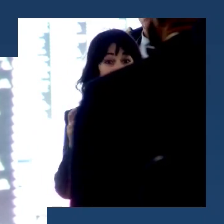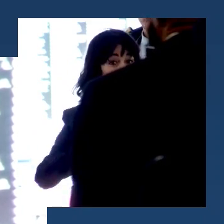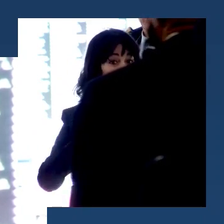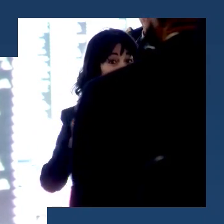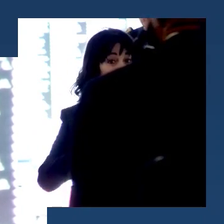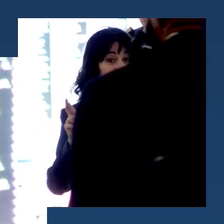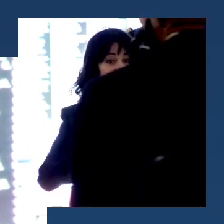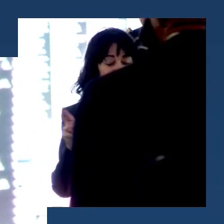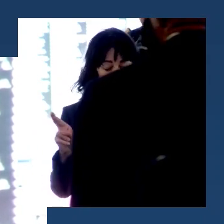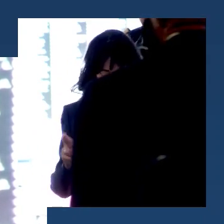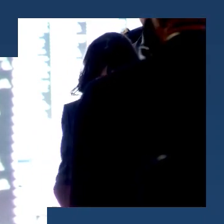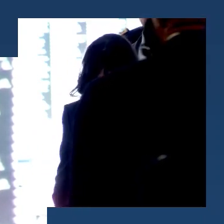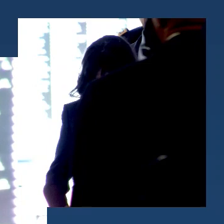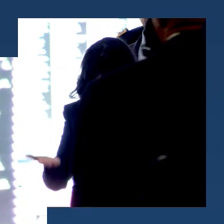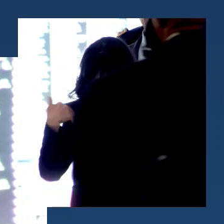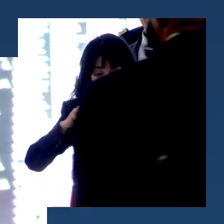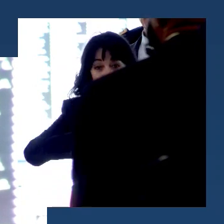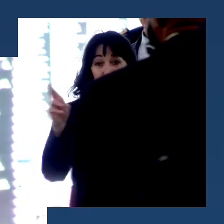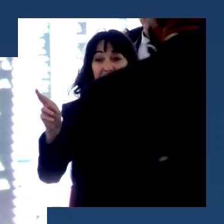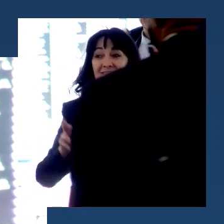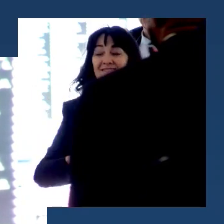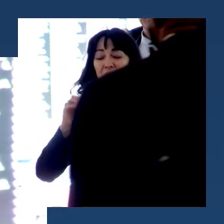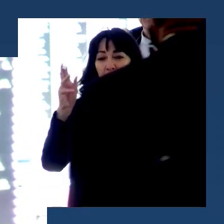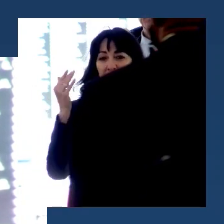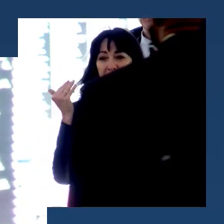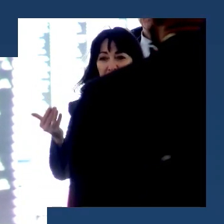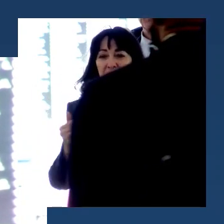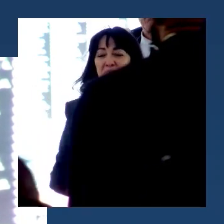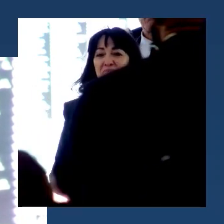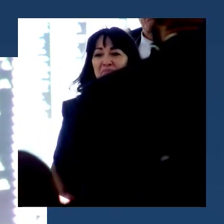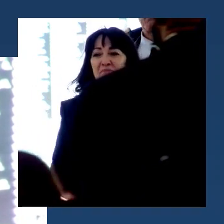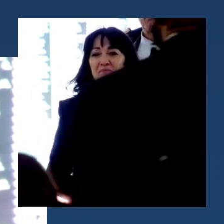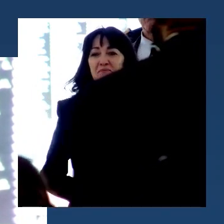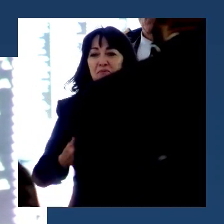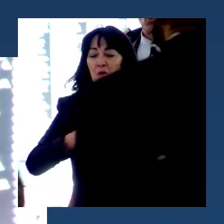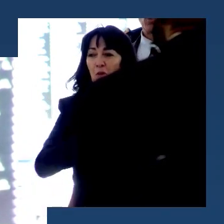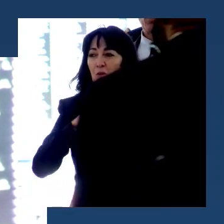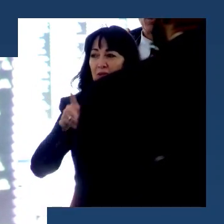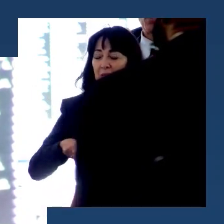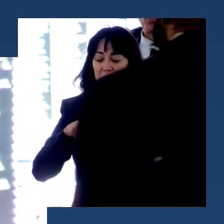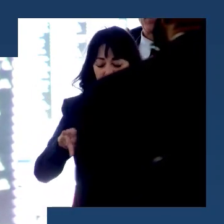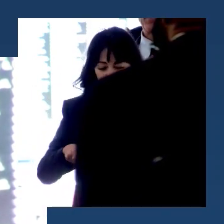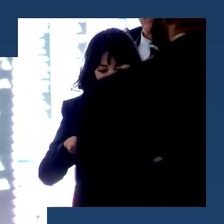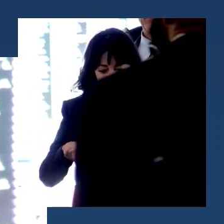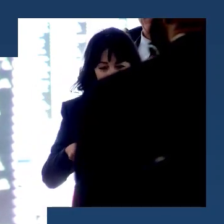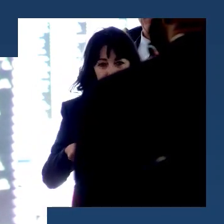ready? Yes. Come on, are you ready? Yes. All right, here we go. We the people. For the United